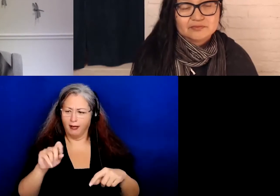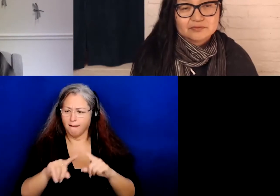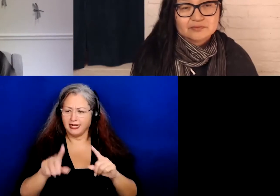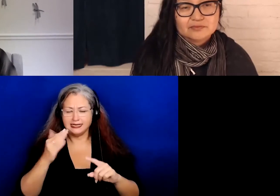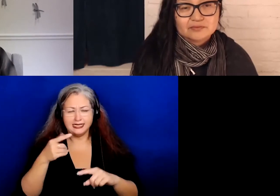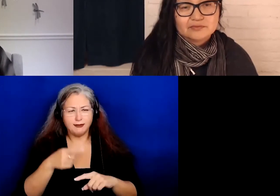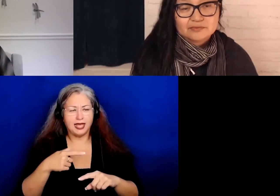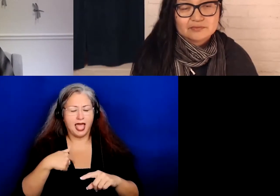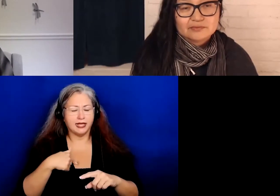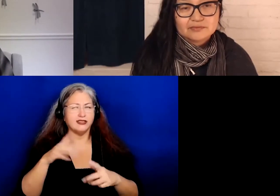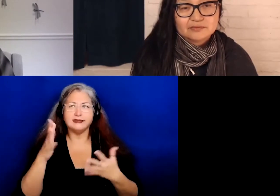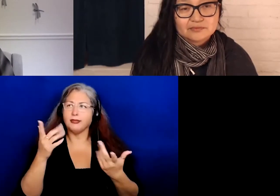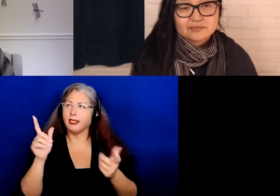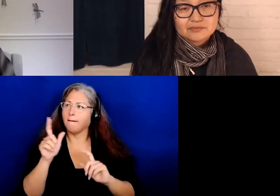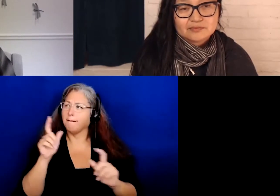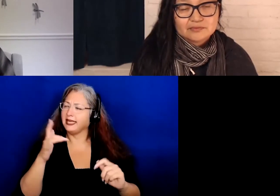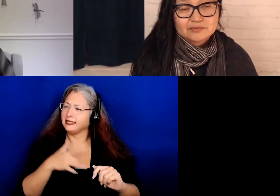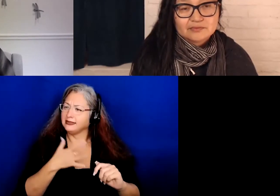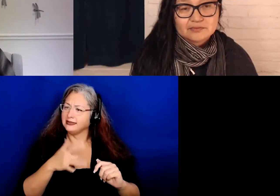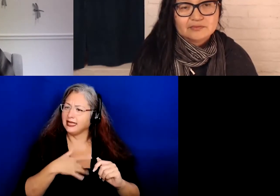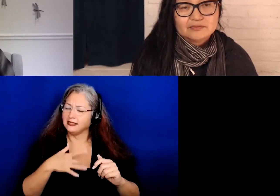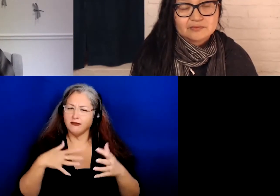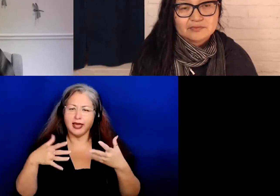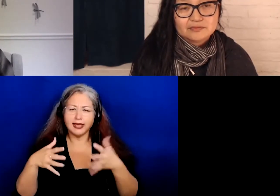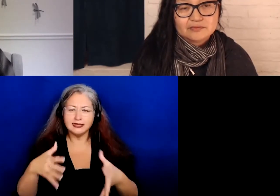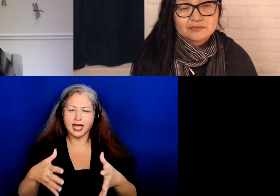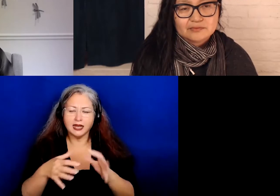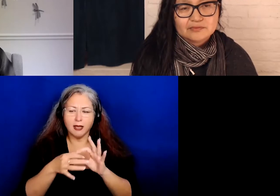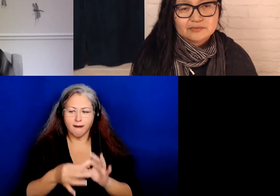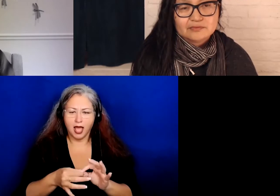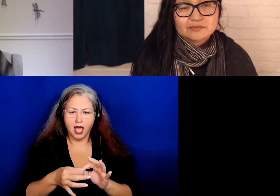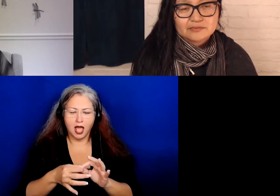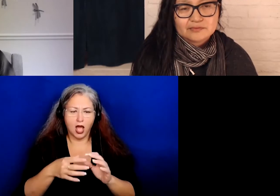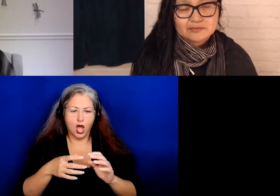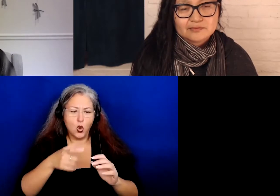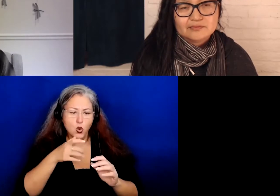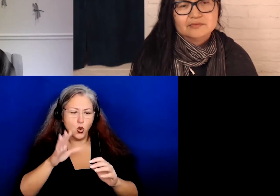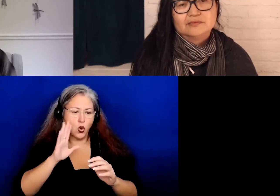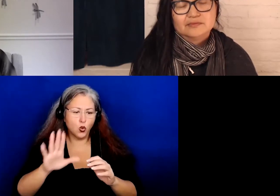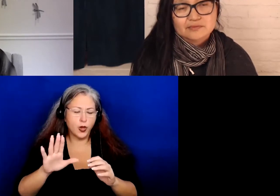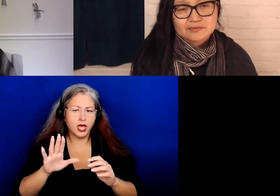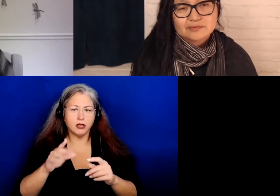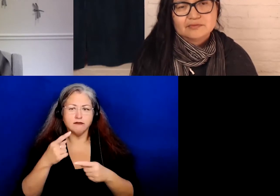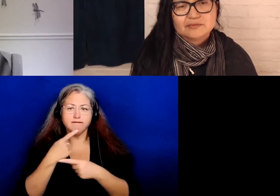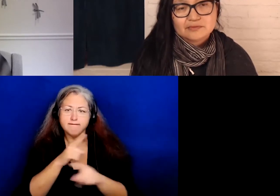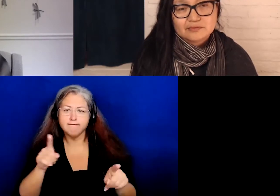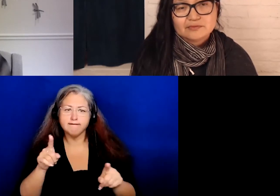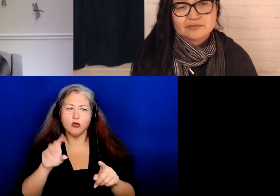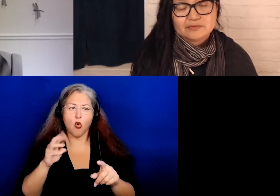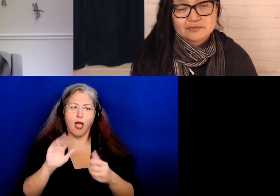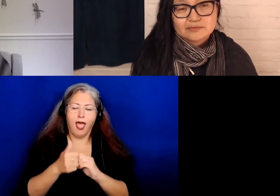great anxiety, or, a sense of anxiety about who is going to do the accounting and how we are